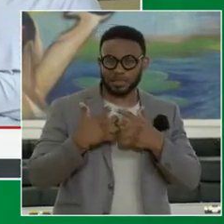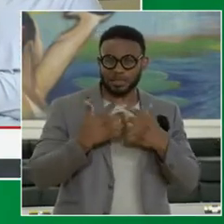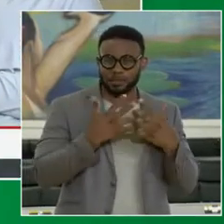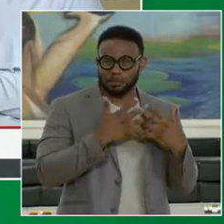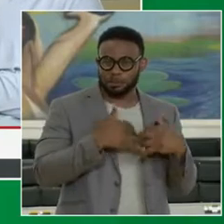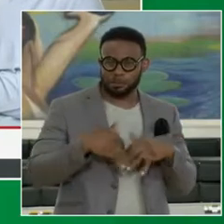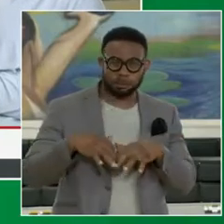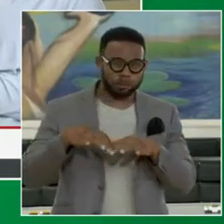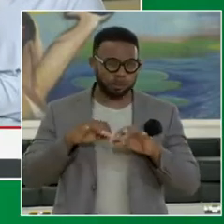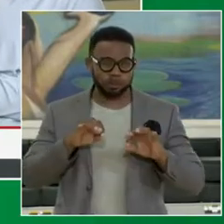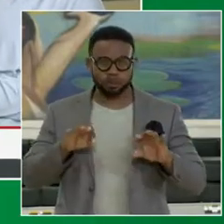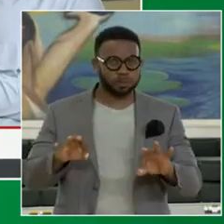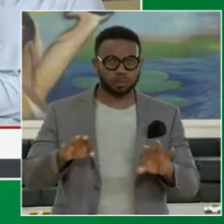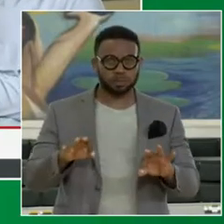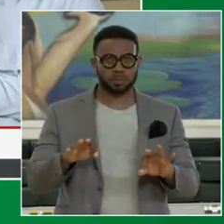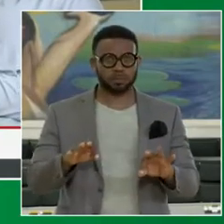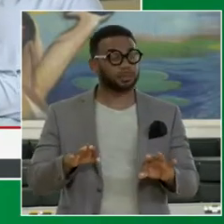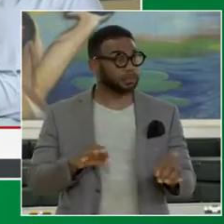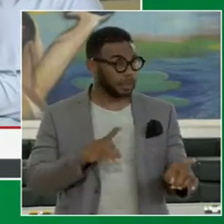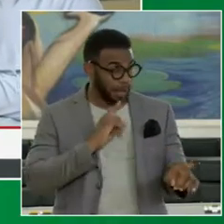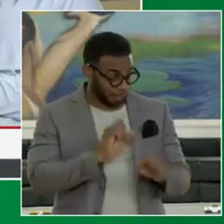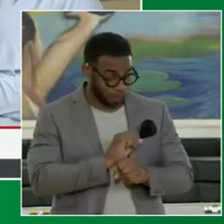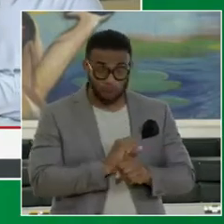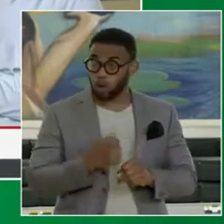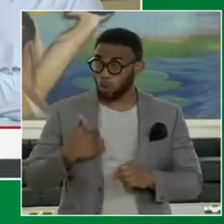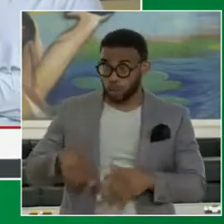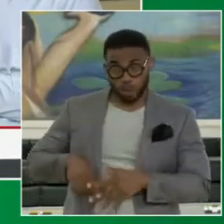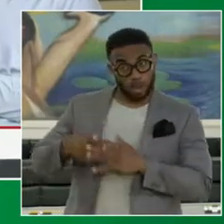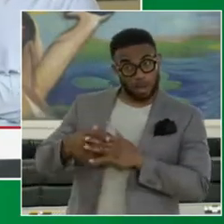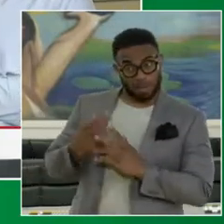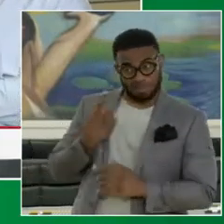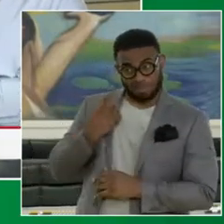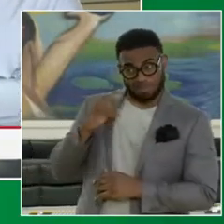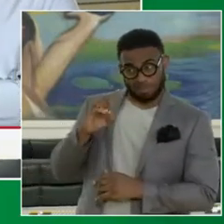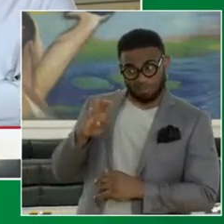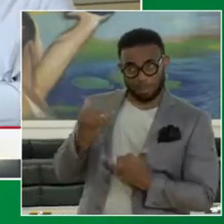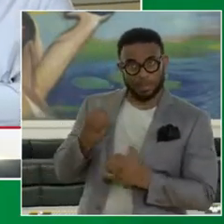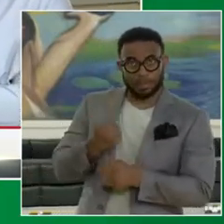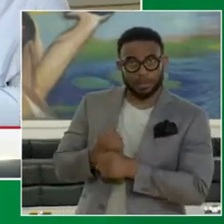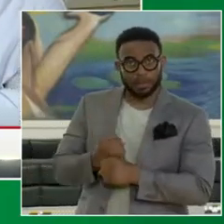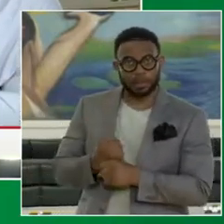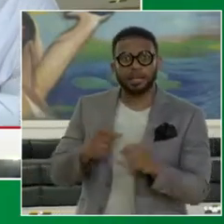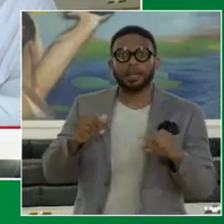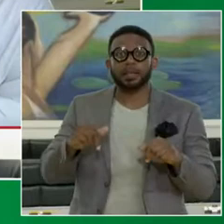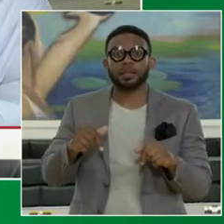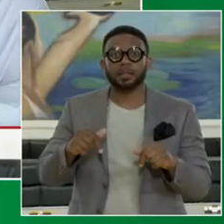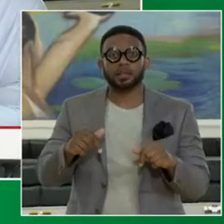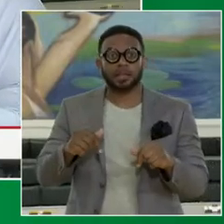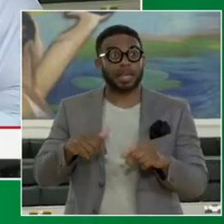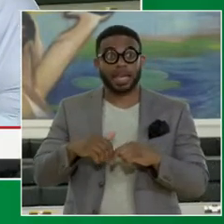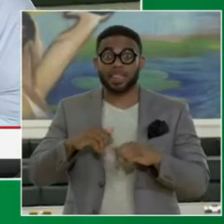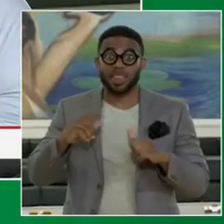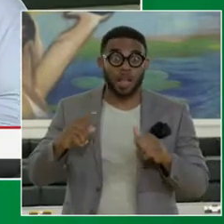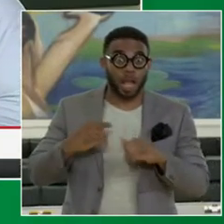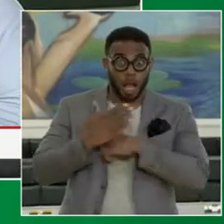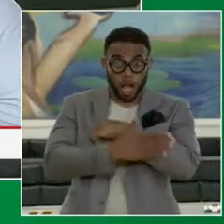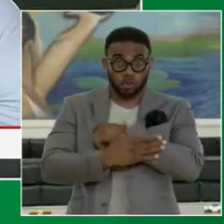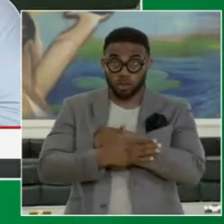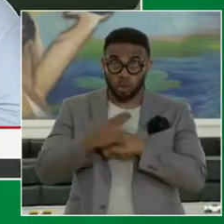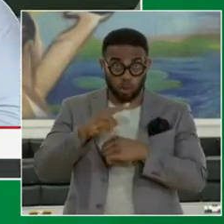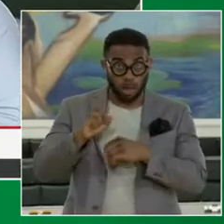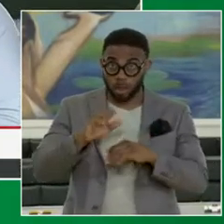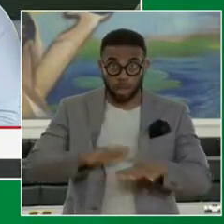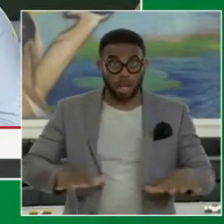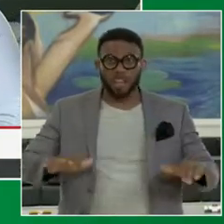supporting in that EOC. Absolutely. So we launched in February, and this is in the country. This is the first